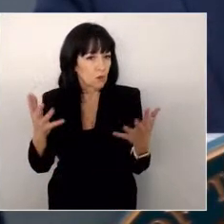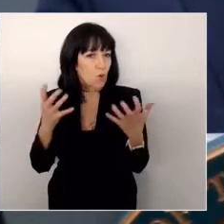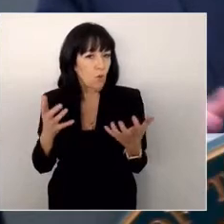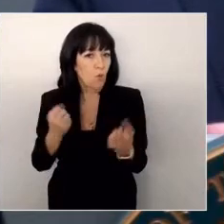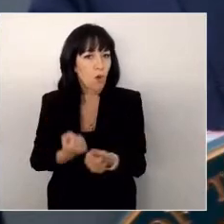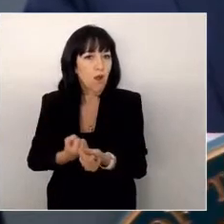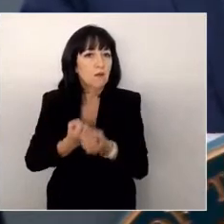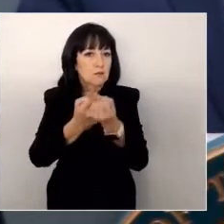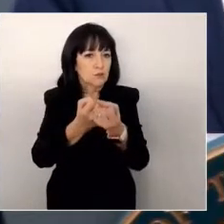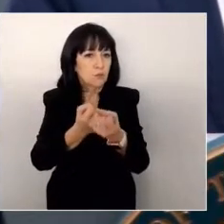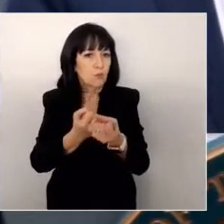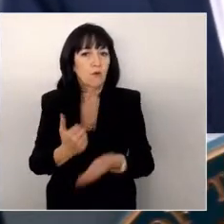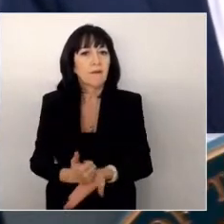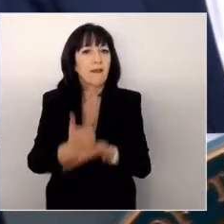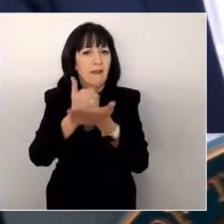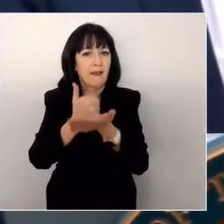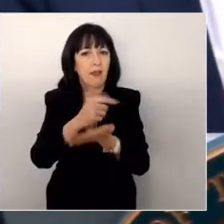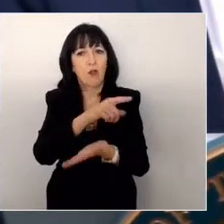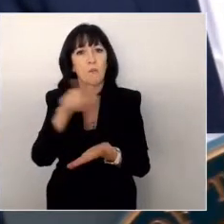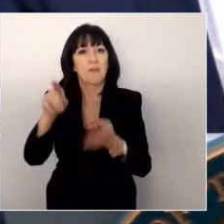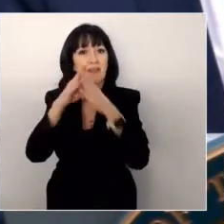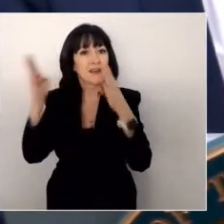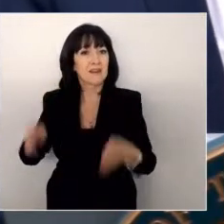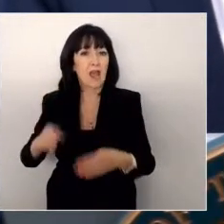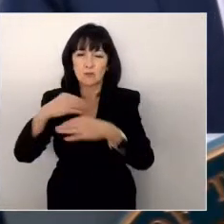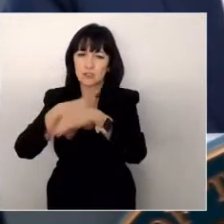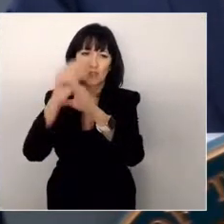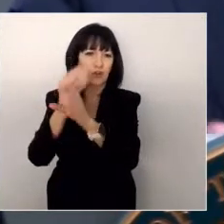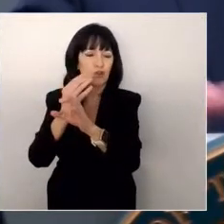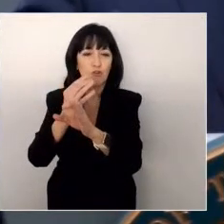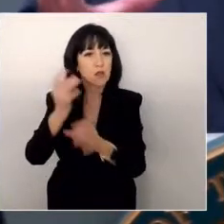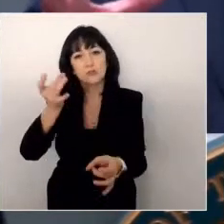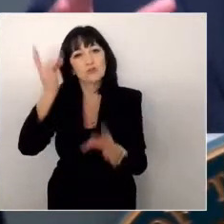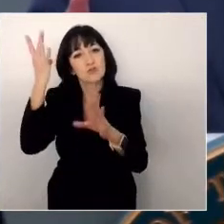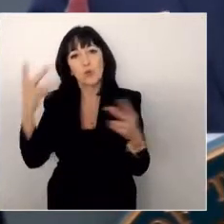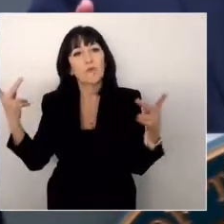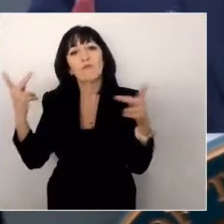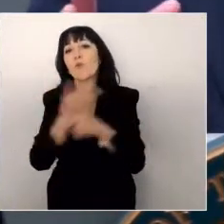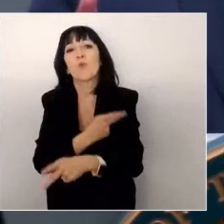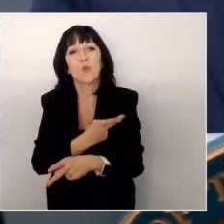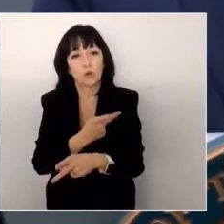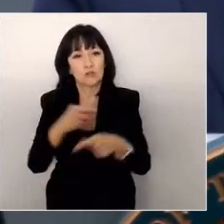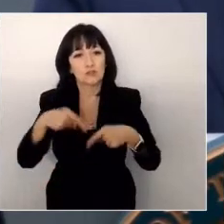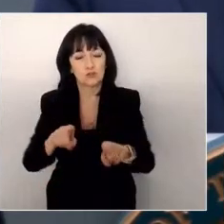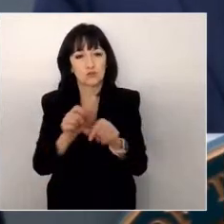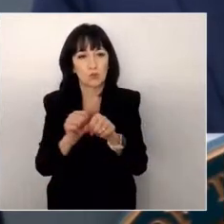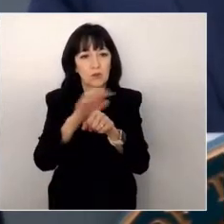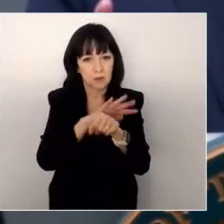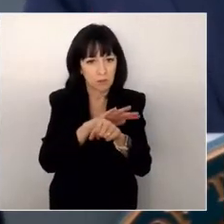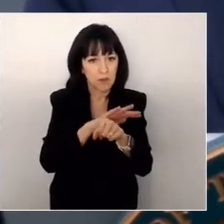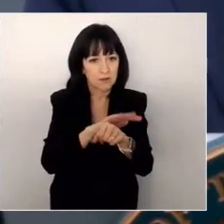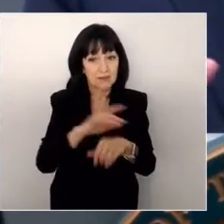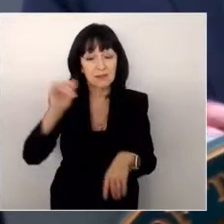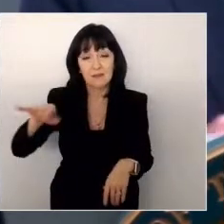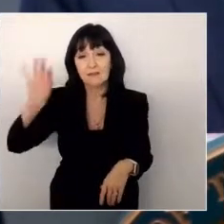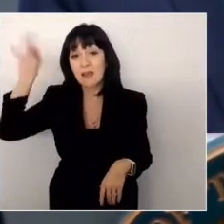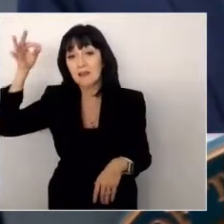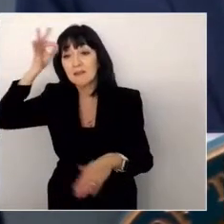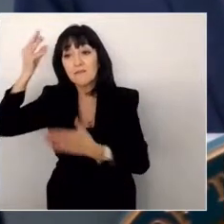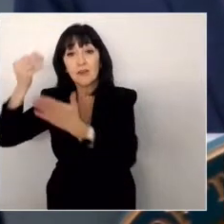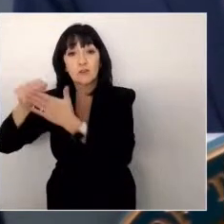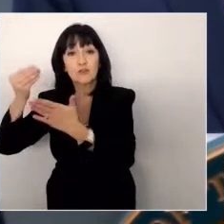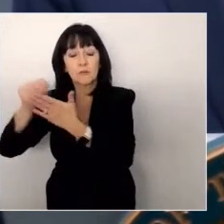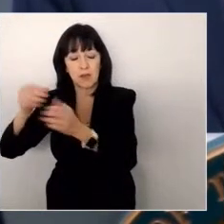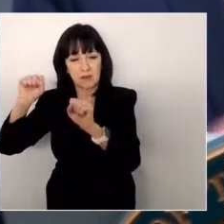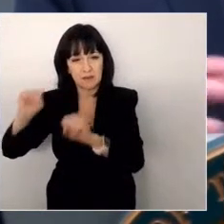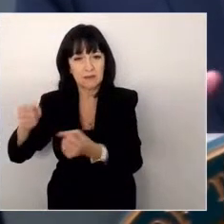made worse by the pandemic, and you know what I'm talking about. Using federal funds, the State Housing Authority is partnering with the private